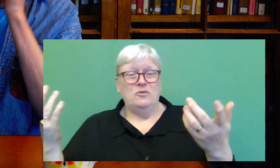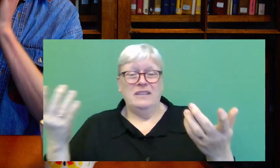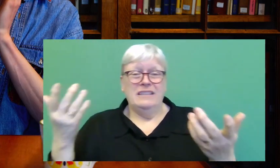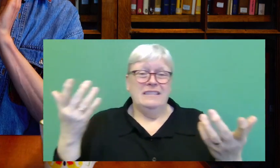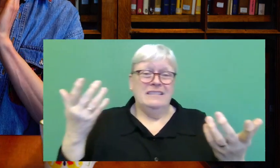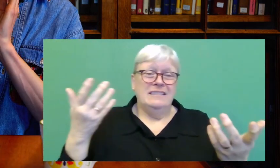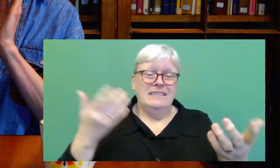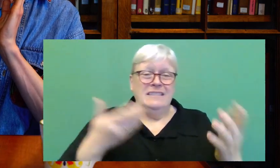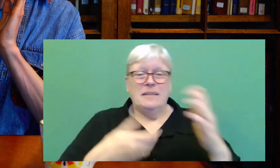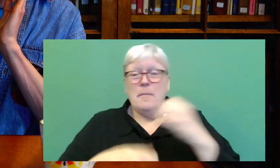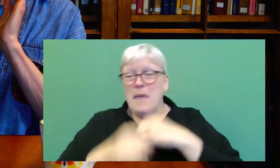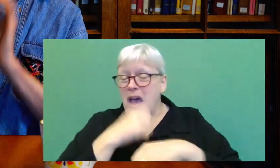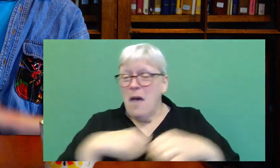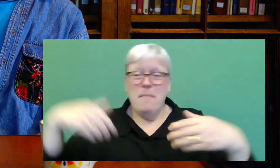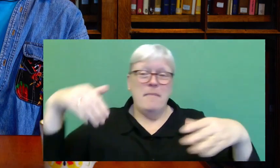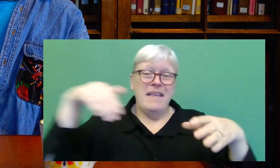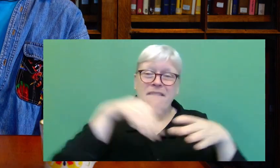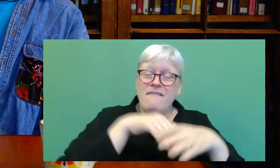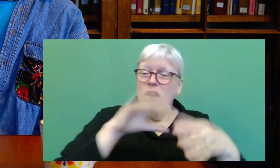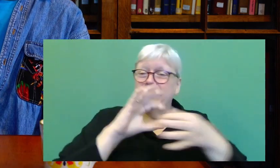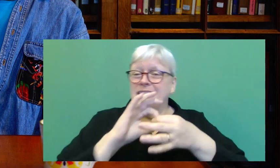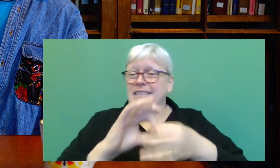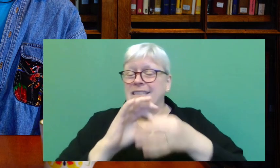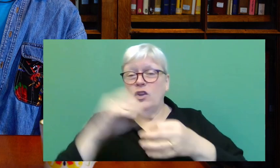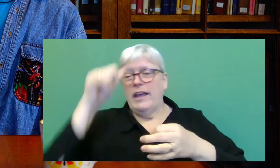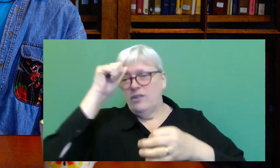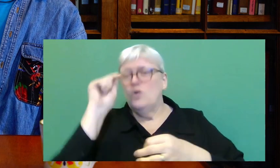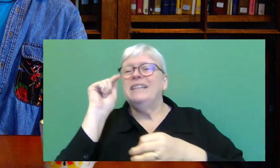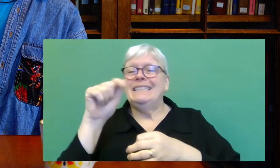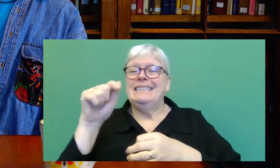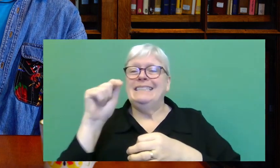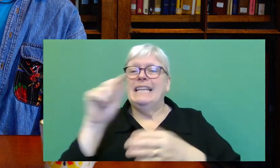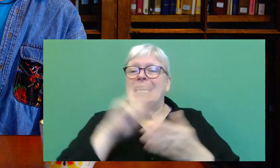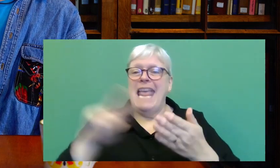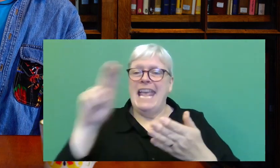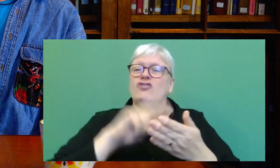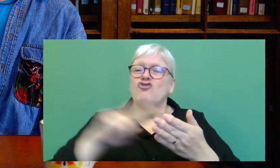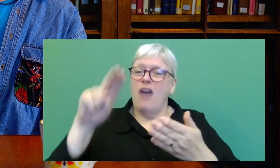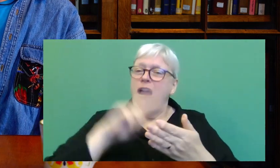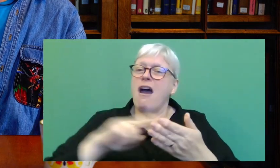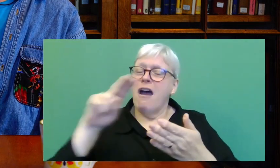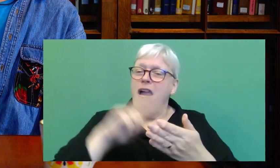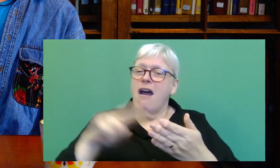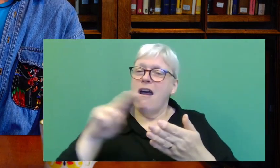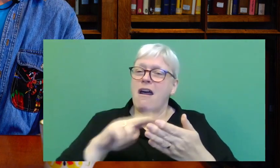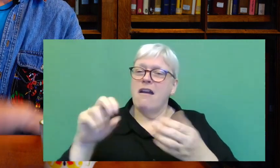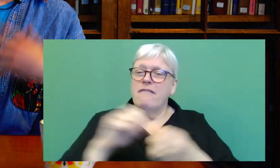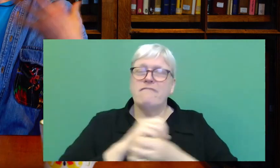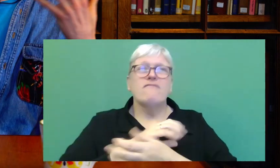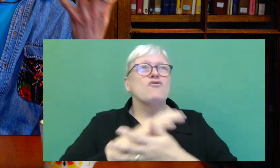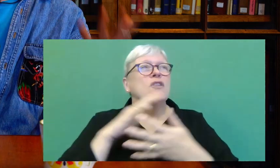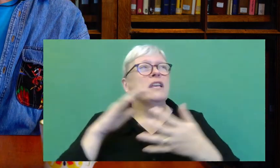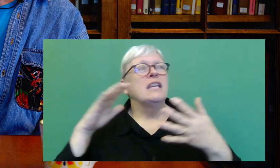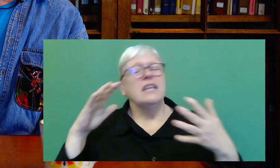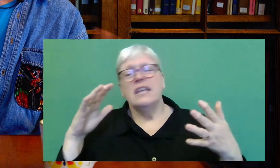other side of there was nature, there was a more freely spoken regime. You